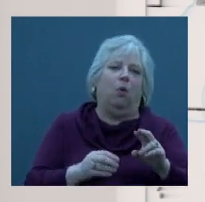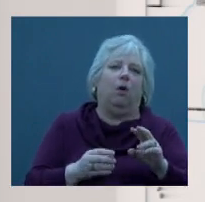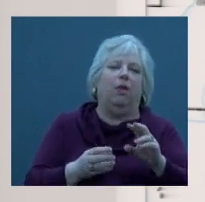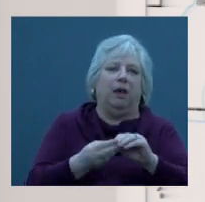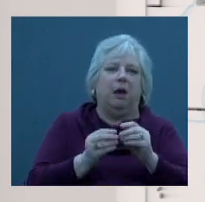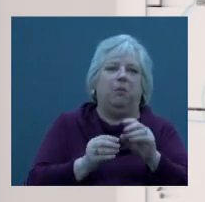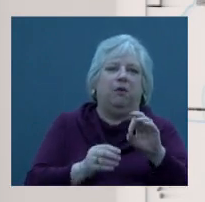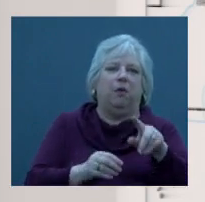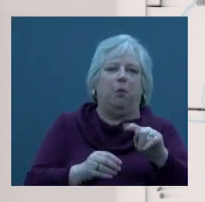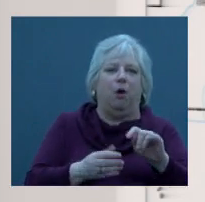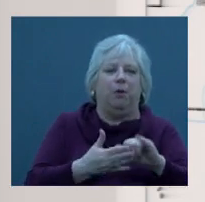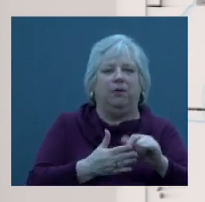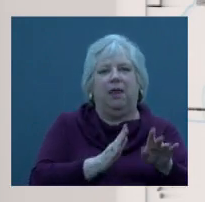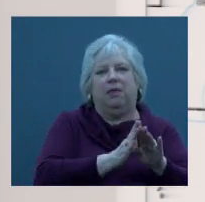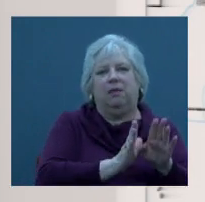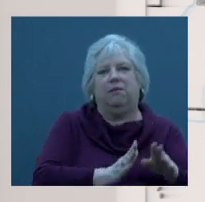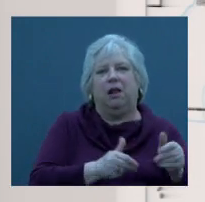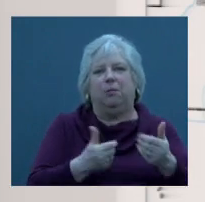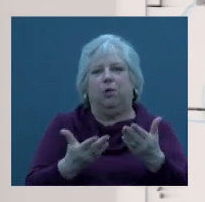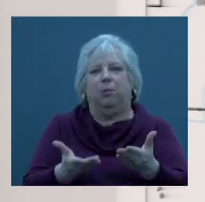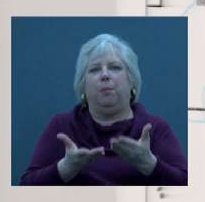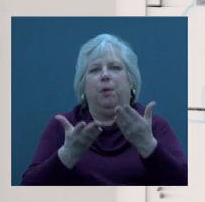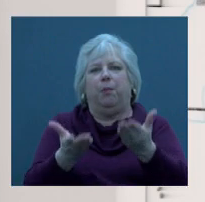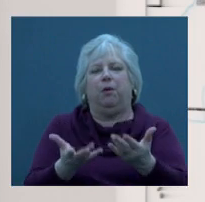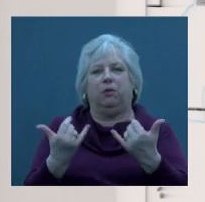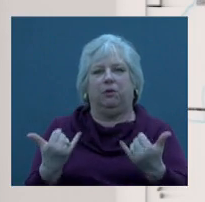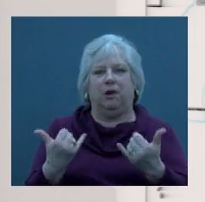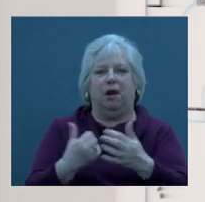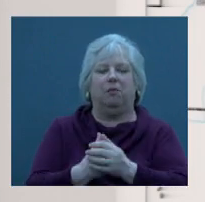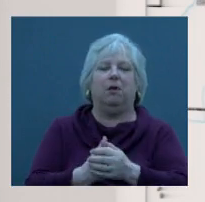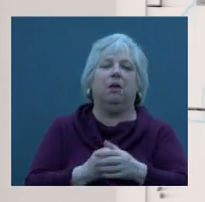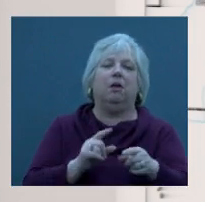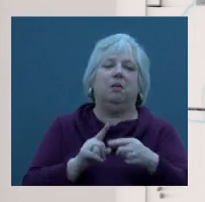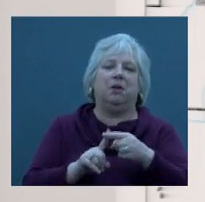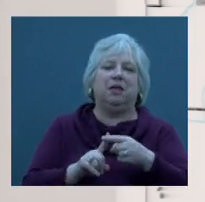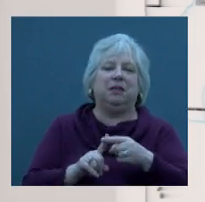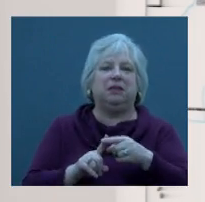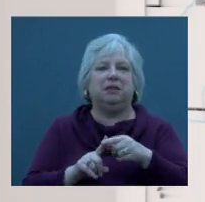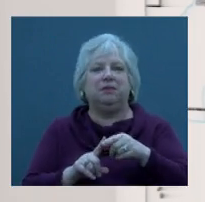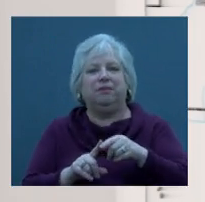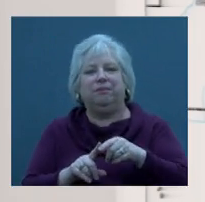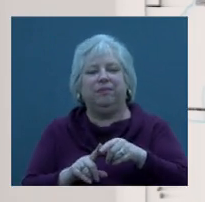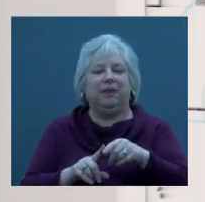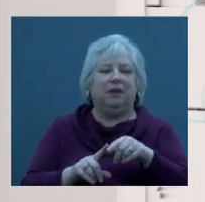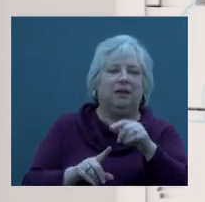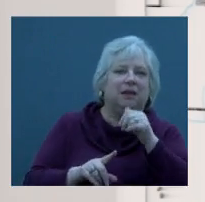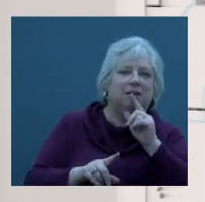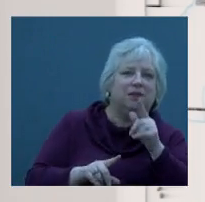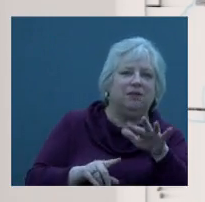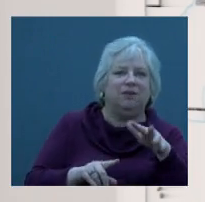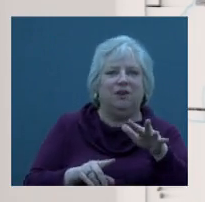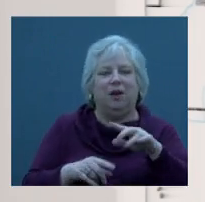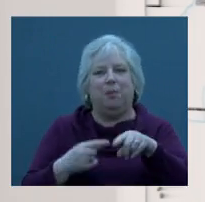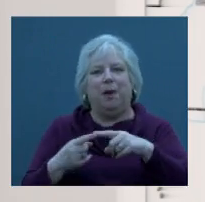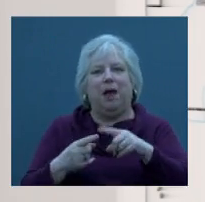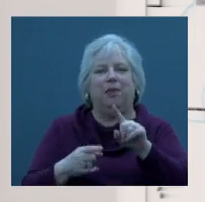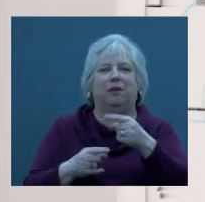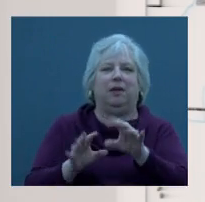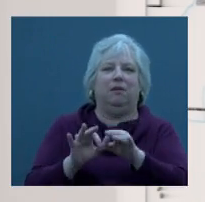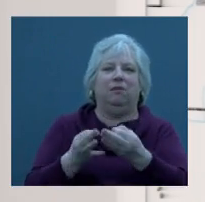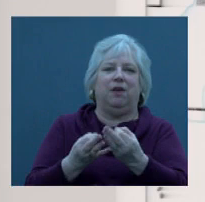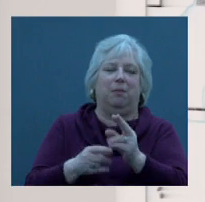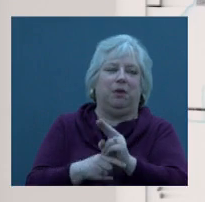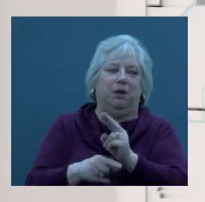at this time, as well as the uncertainty around the single-family uses that would be